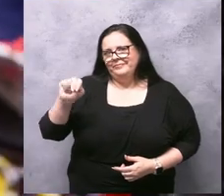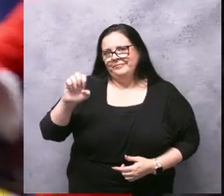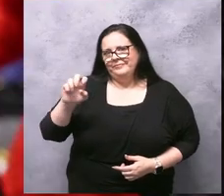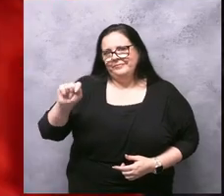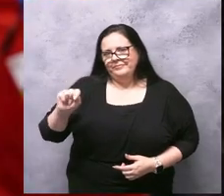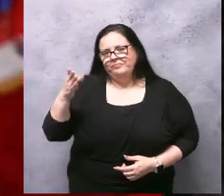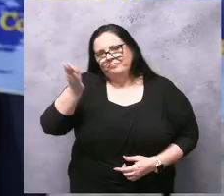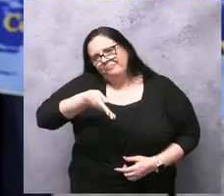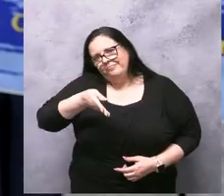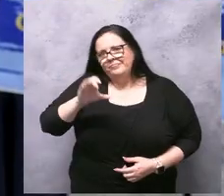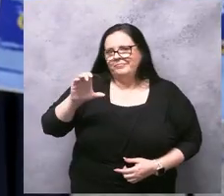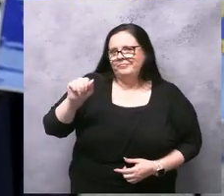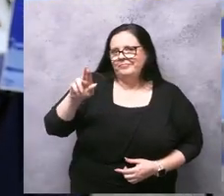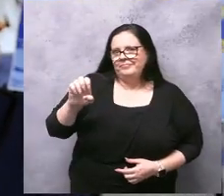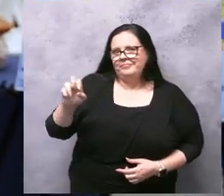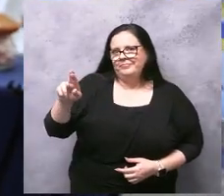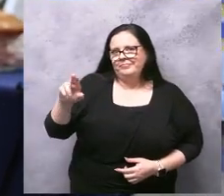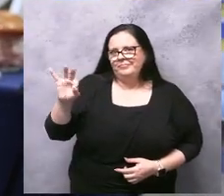cfisd.net/careerfair.